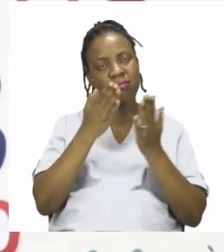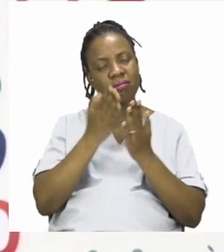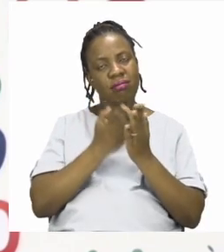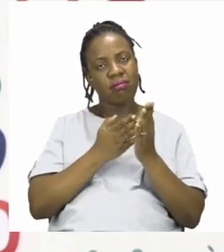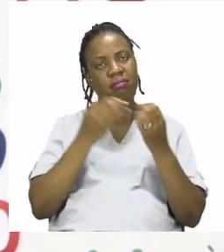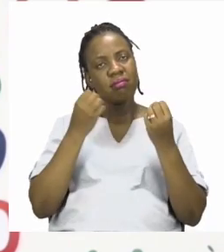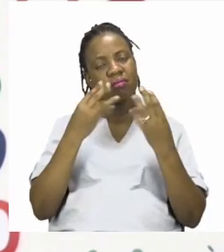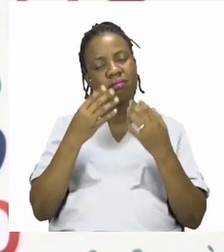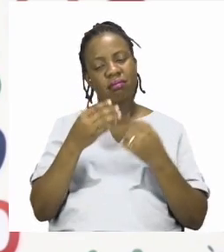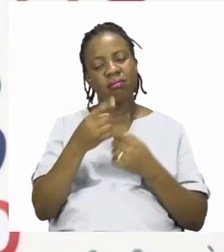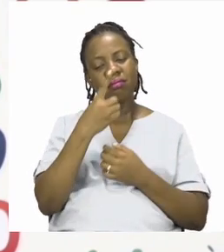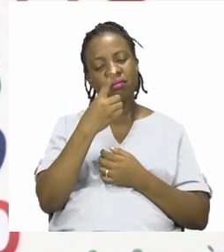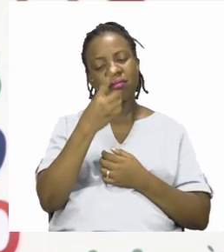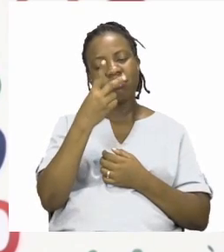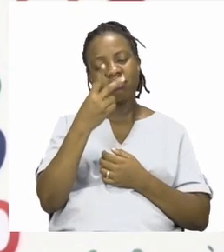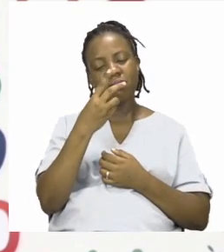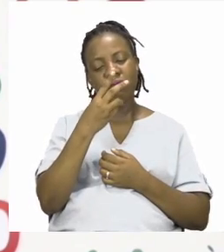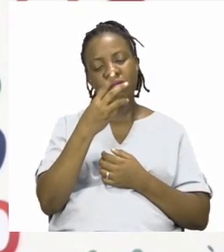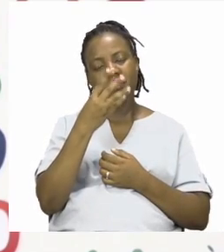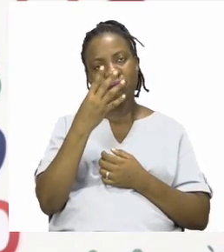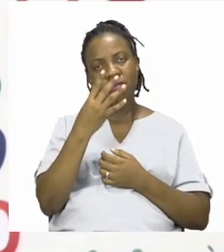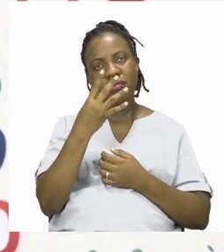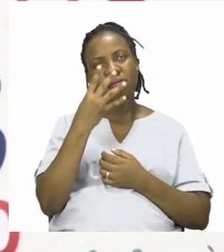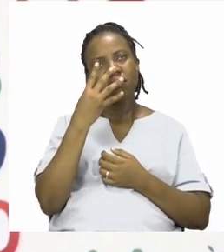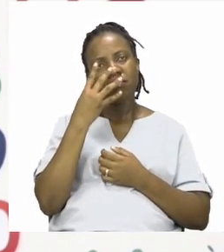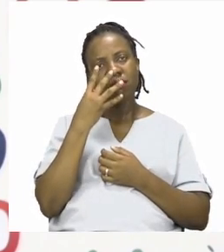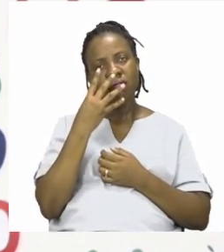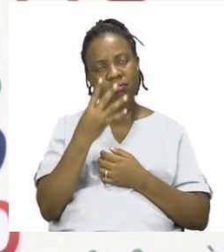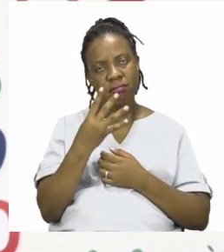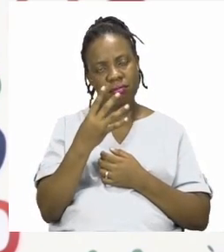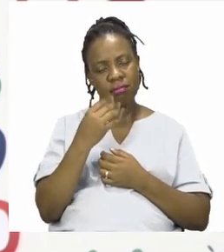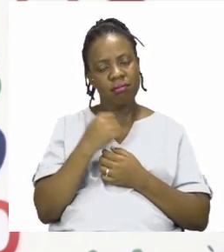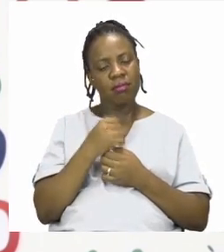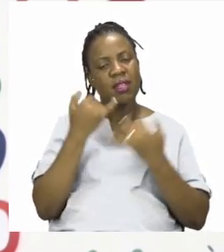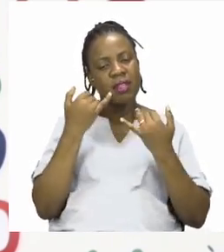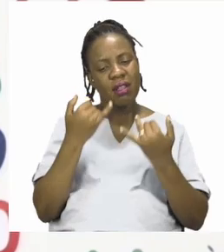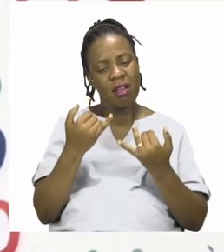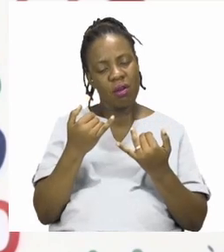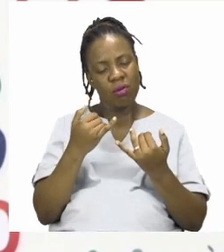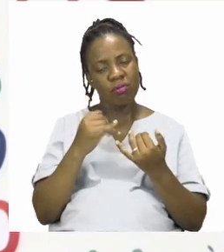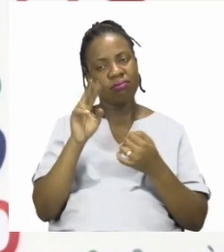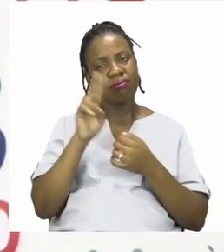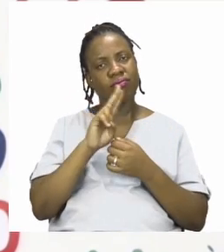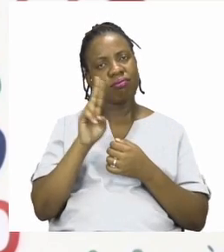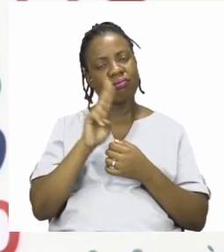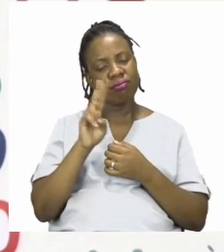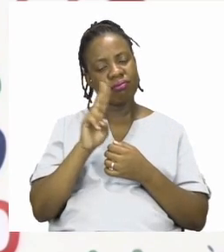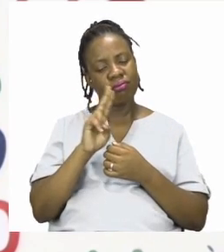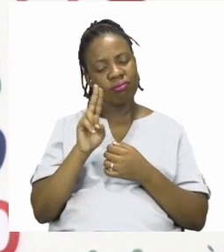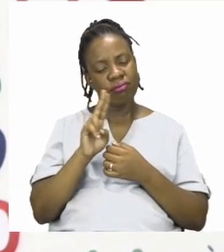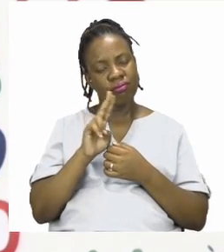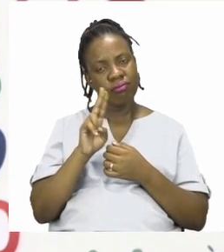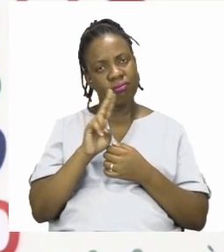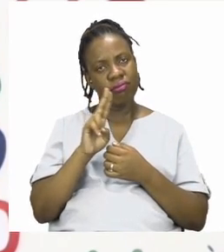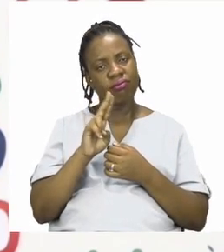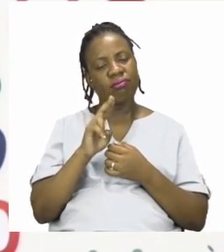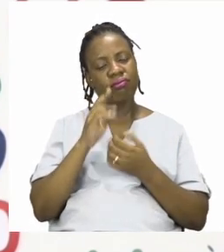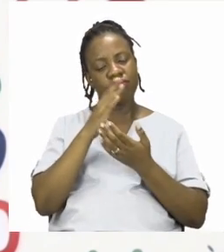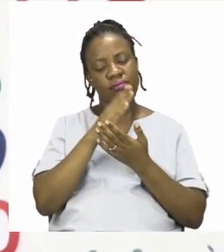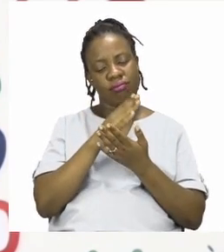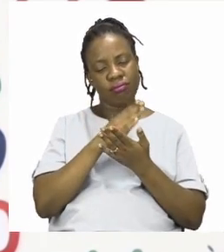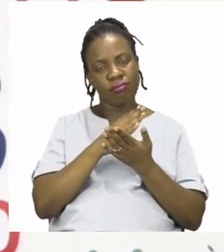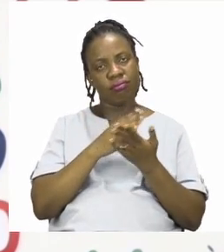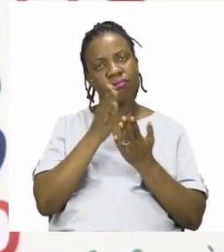4. And how many parts do we have to shade? We have to shade 3. And here you will